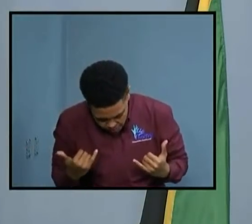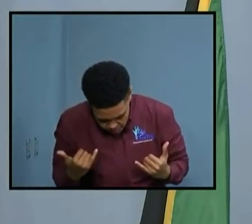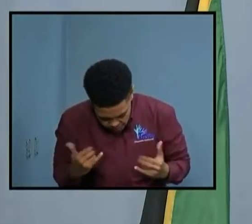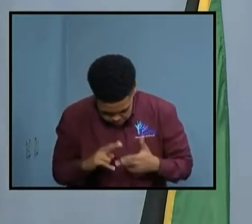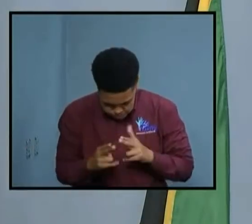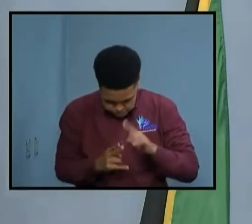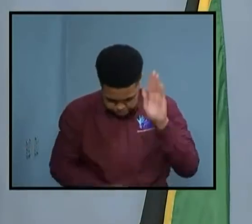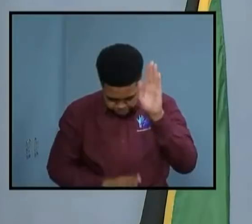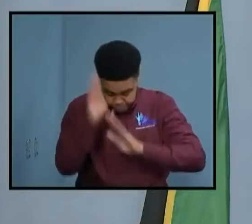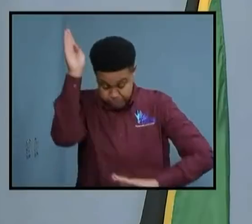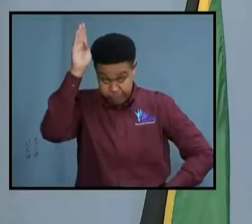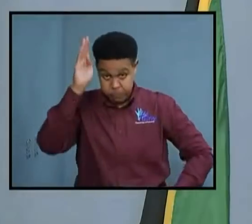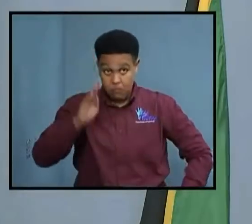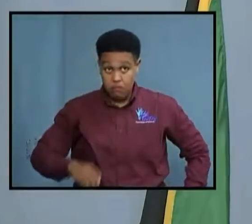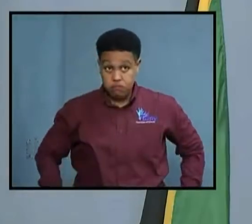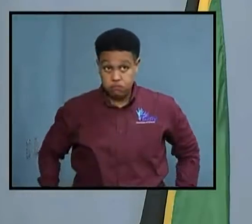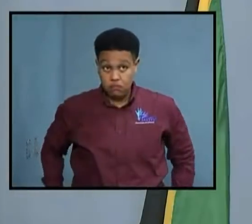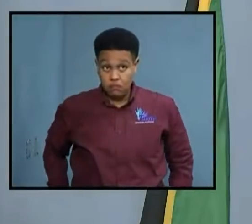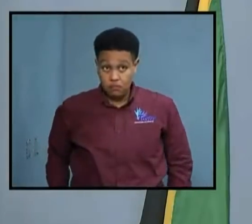spike.